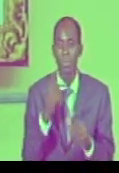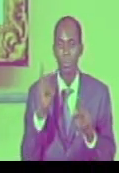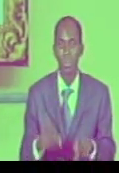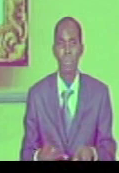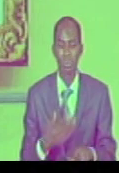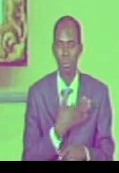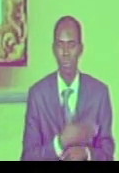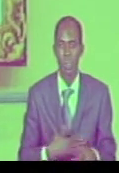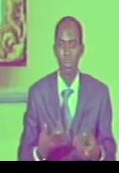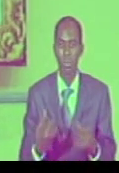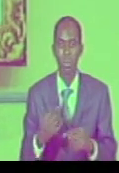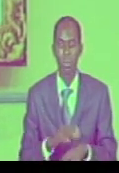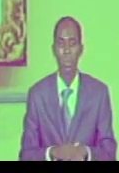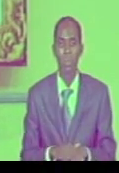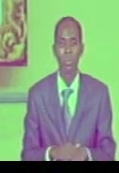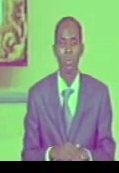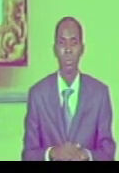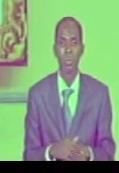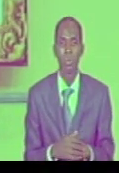quickly.